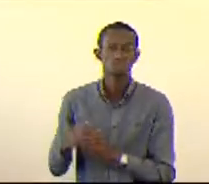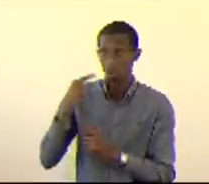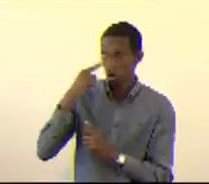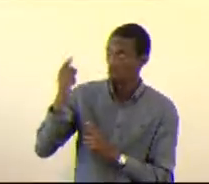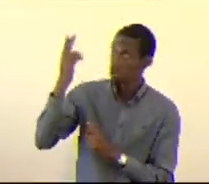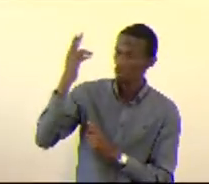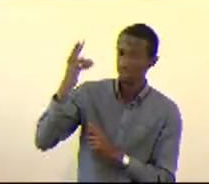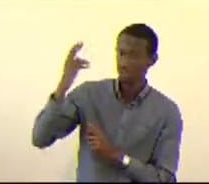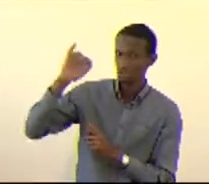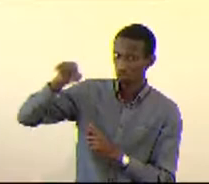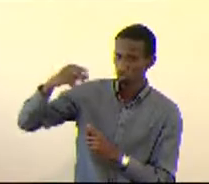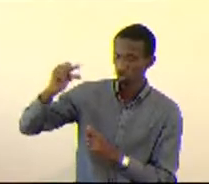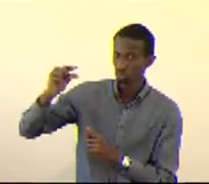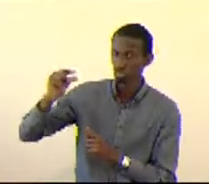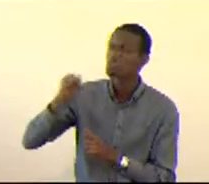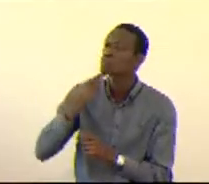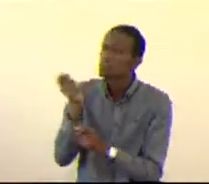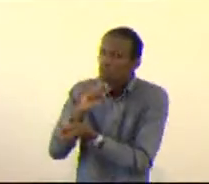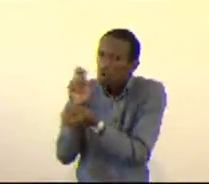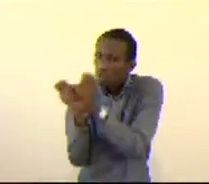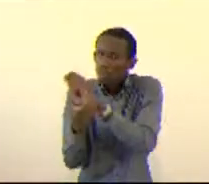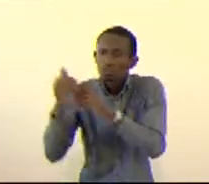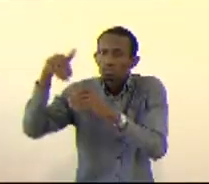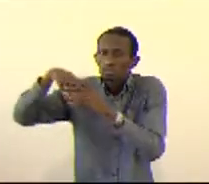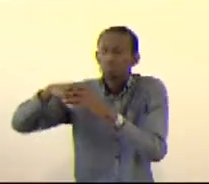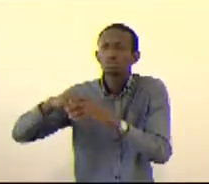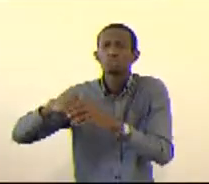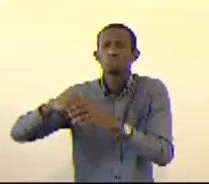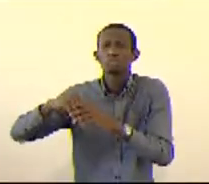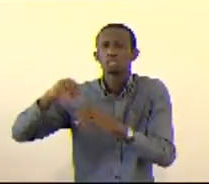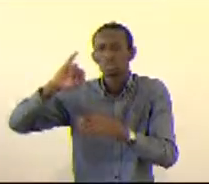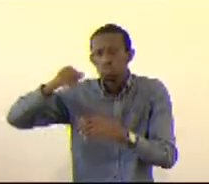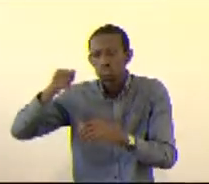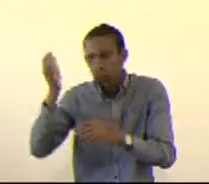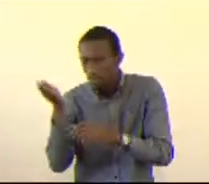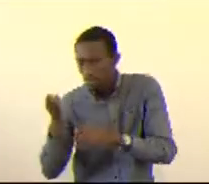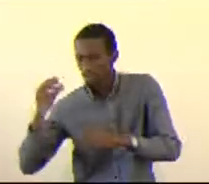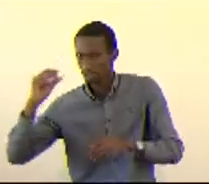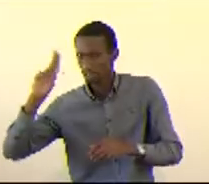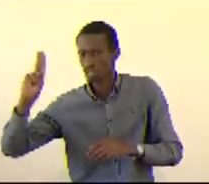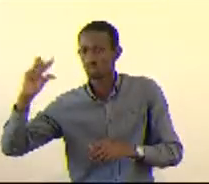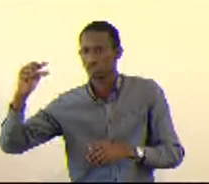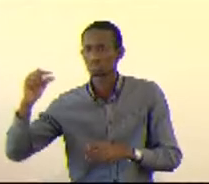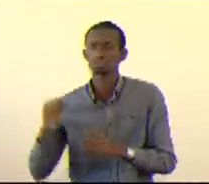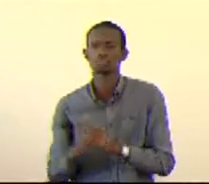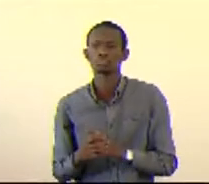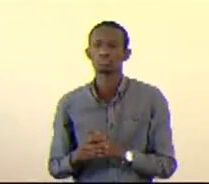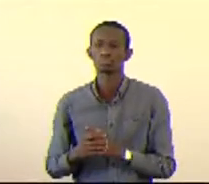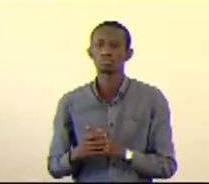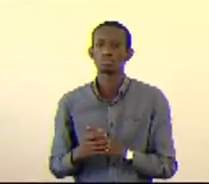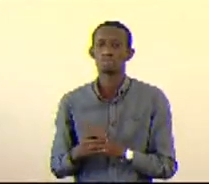gram. So we need to change this into joules per kilogram. So if you change to joules per kilogram, we just multiply that